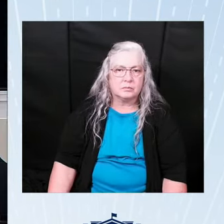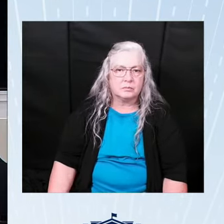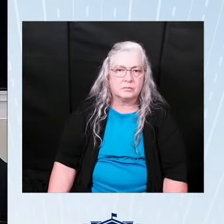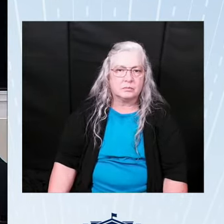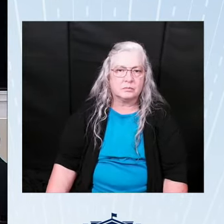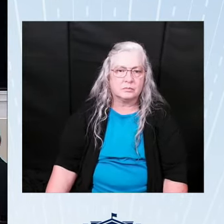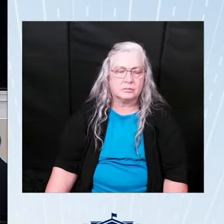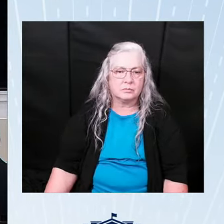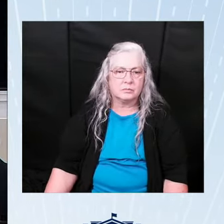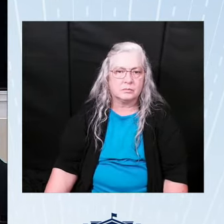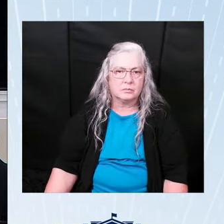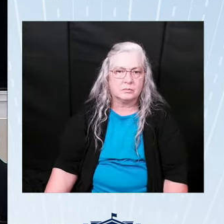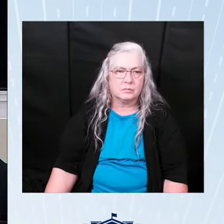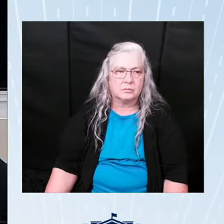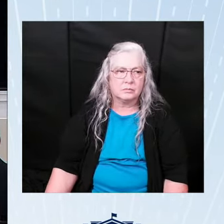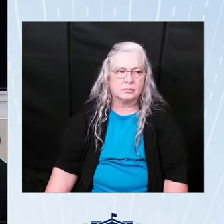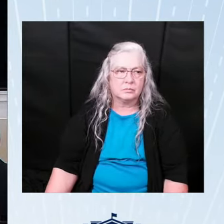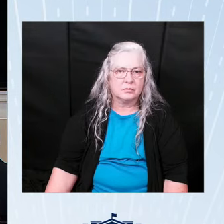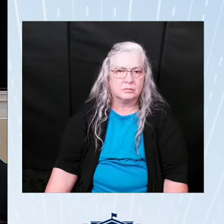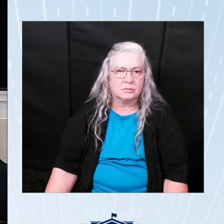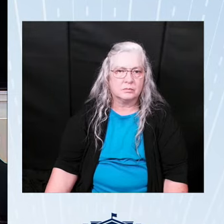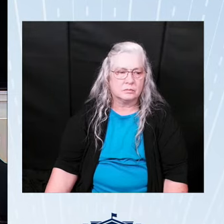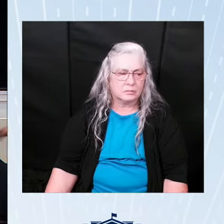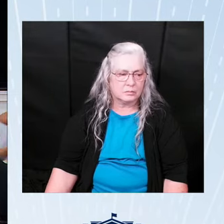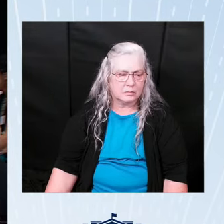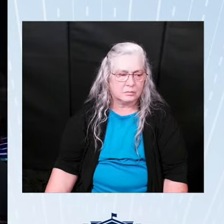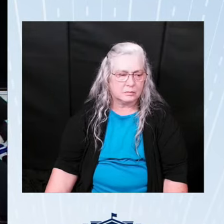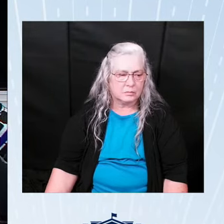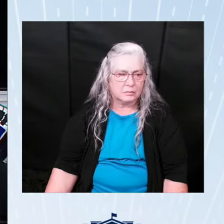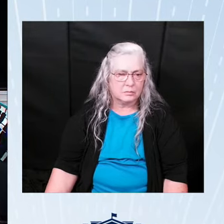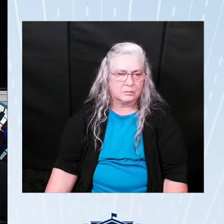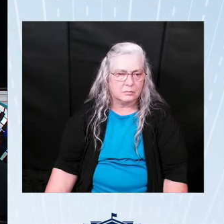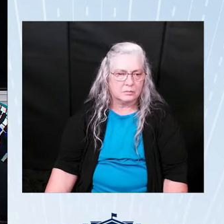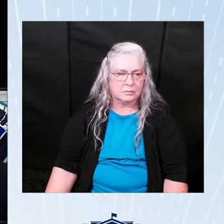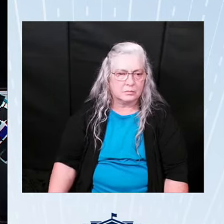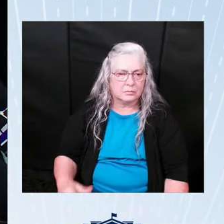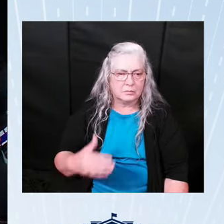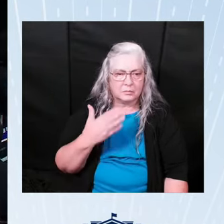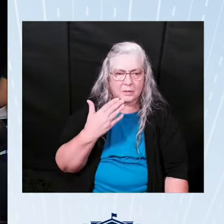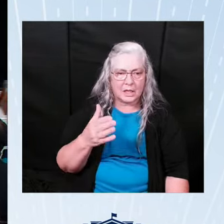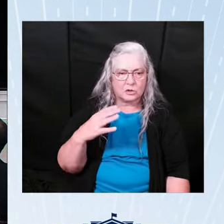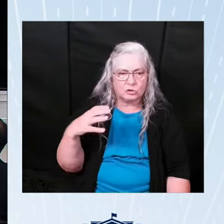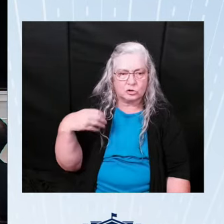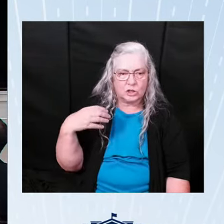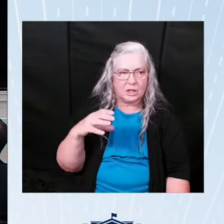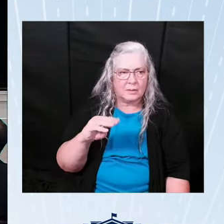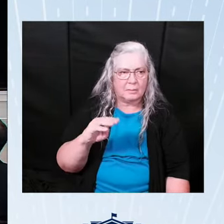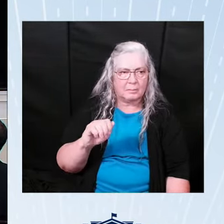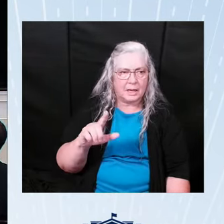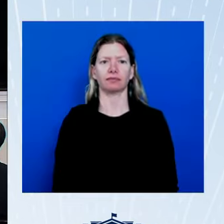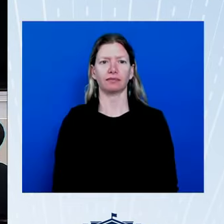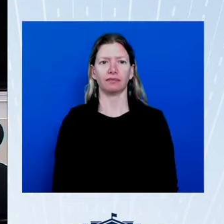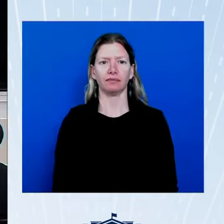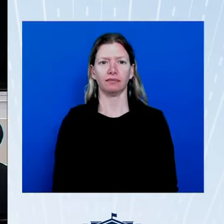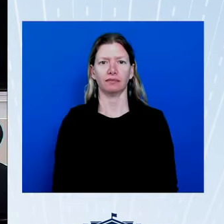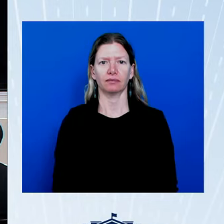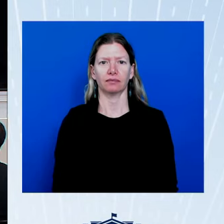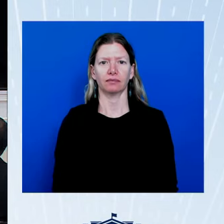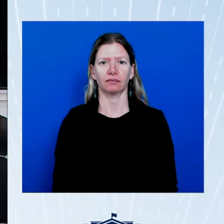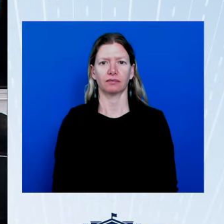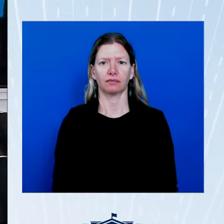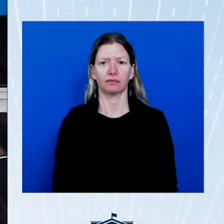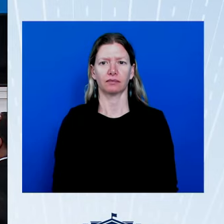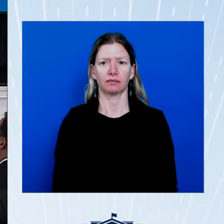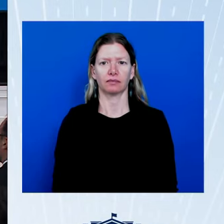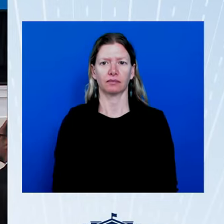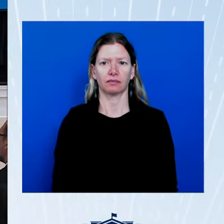Thank you, Chair Mallory, and thanks so much to that great panel. I think that was a nice transition into our next